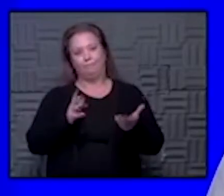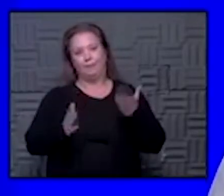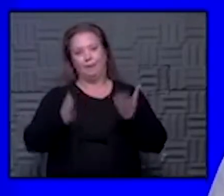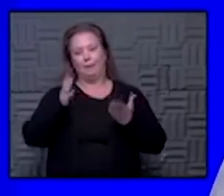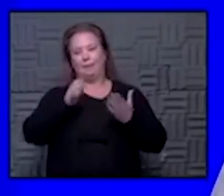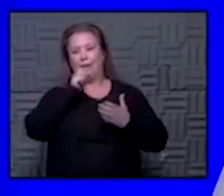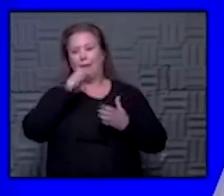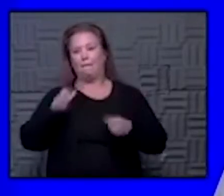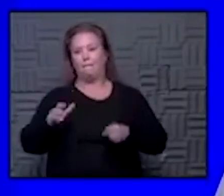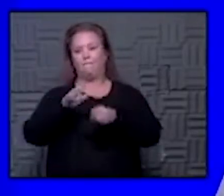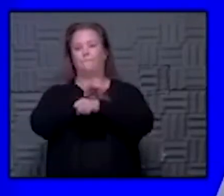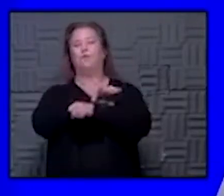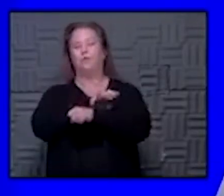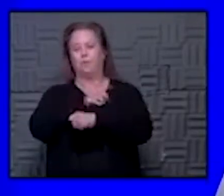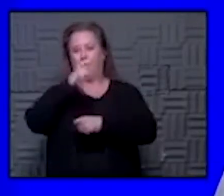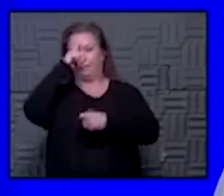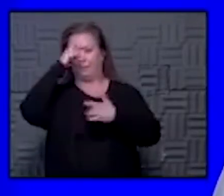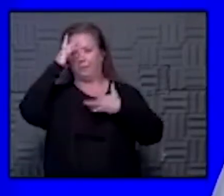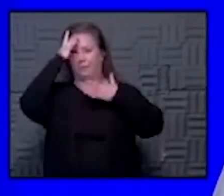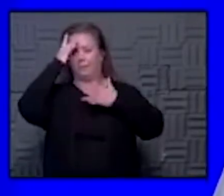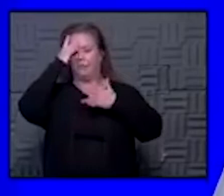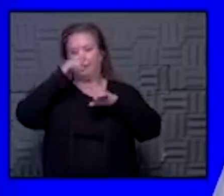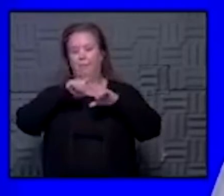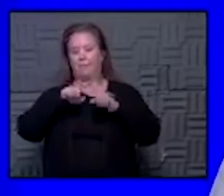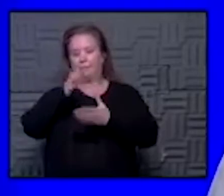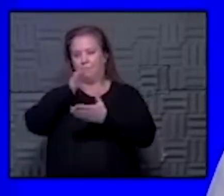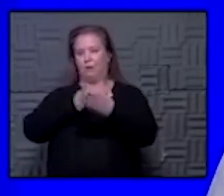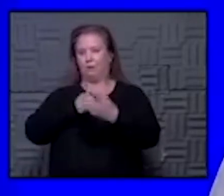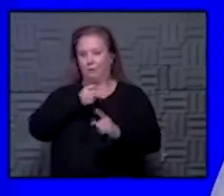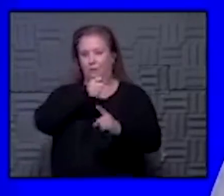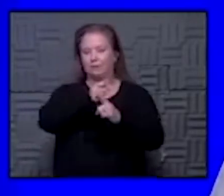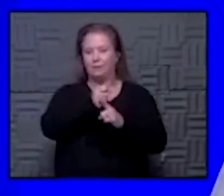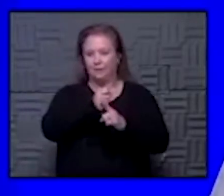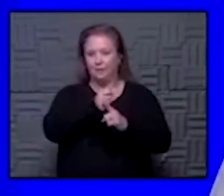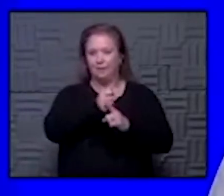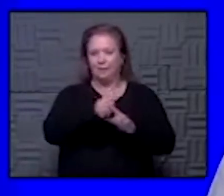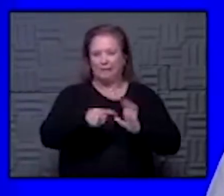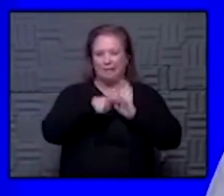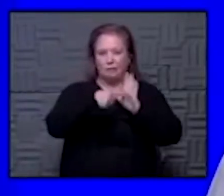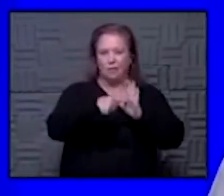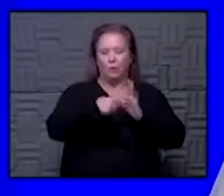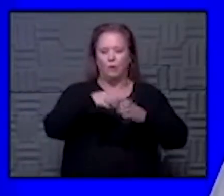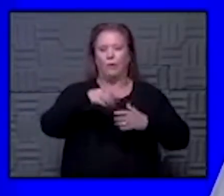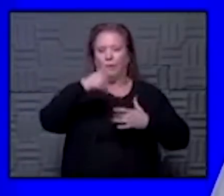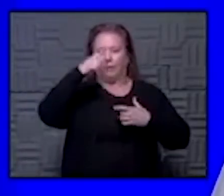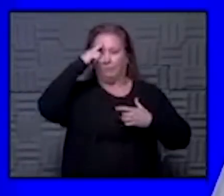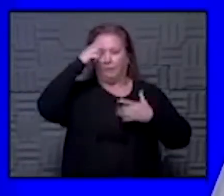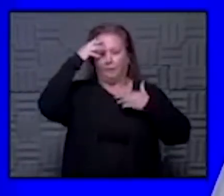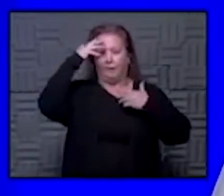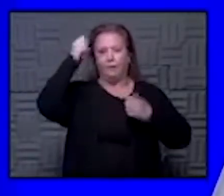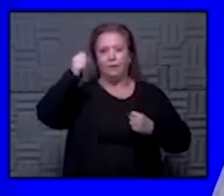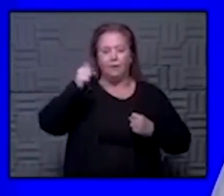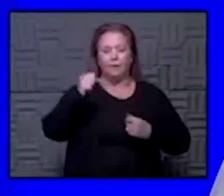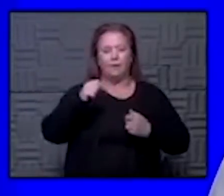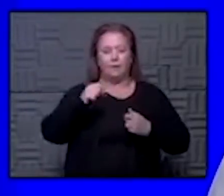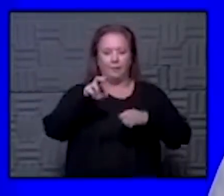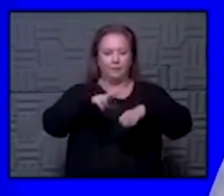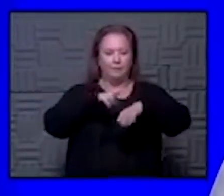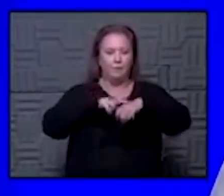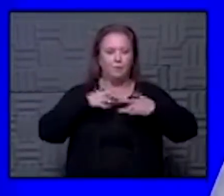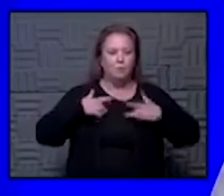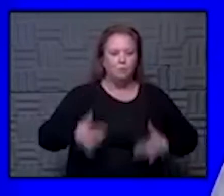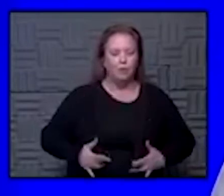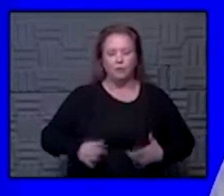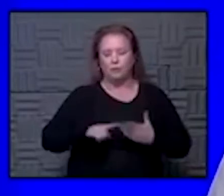not full-on mental illness, but certainly aspects of that and signals of that in people, such as the common things of depression and just